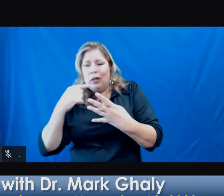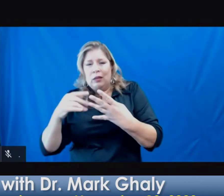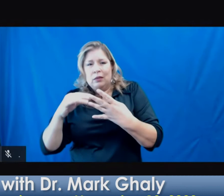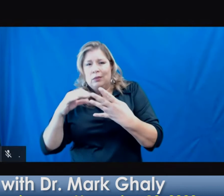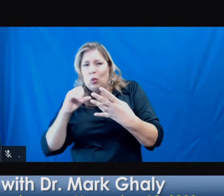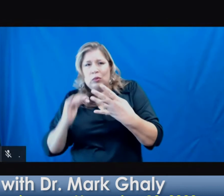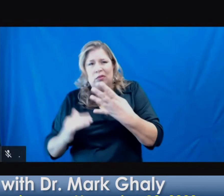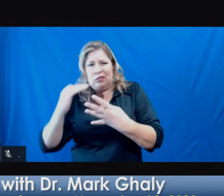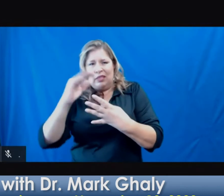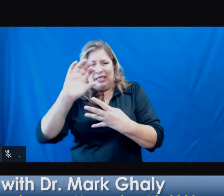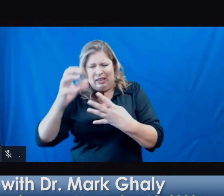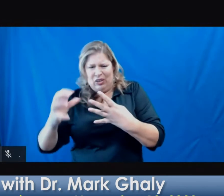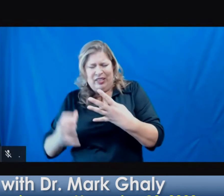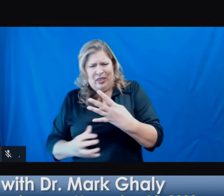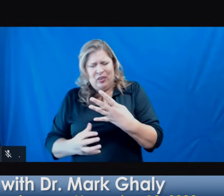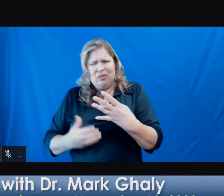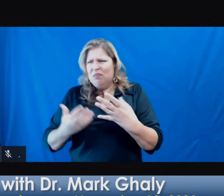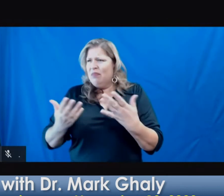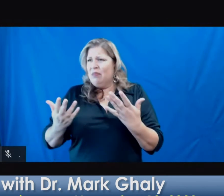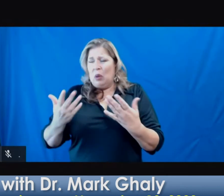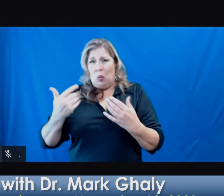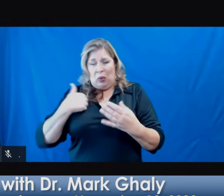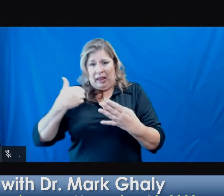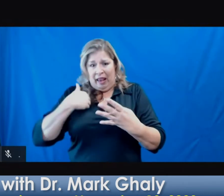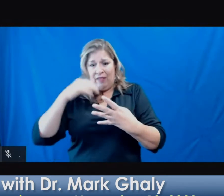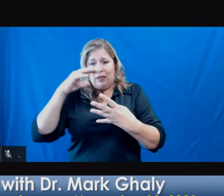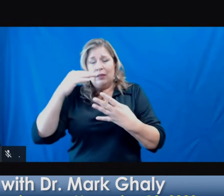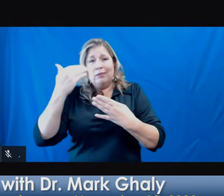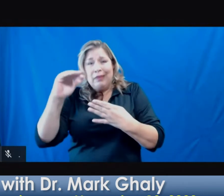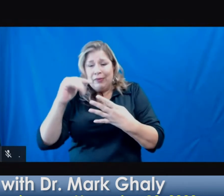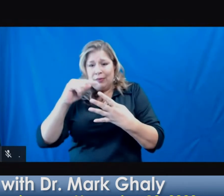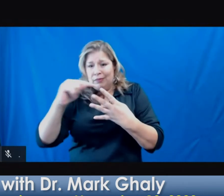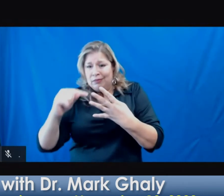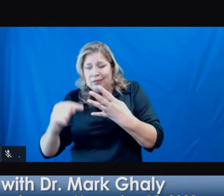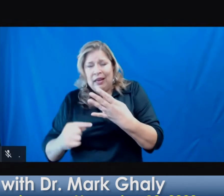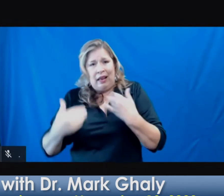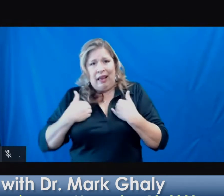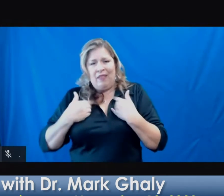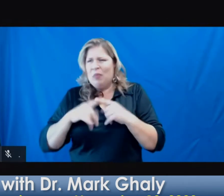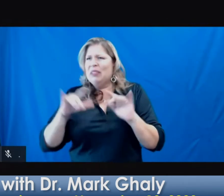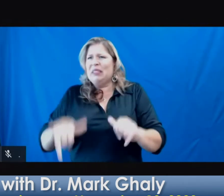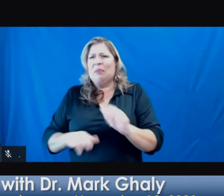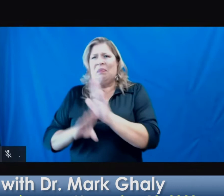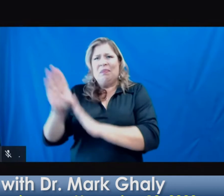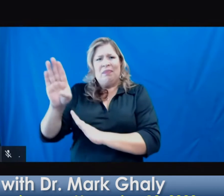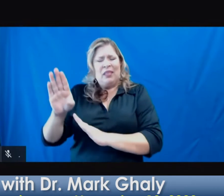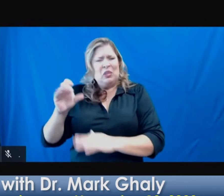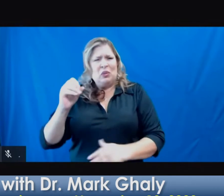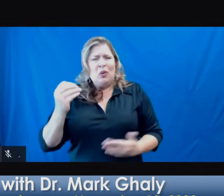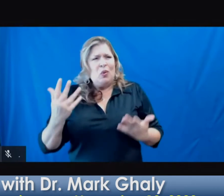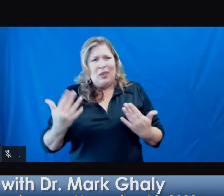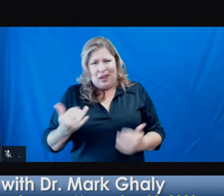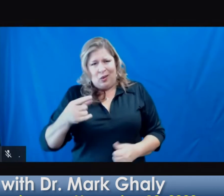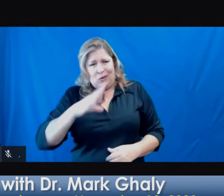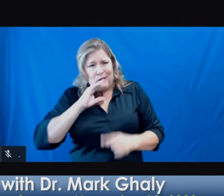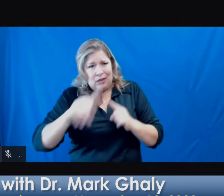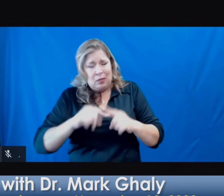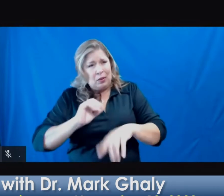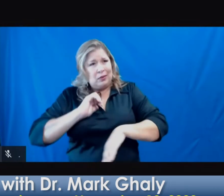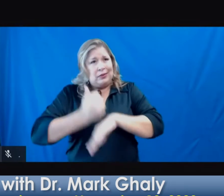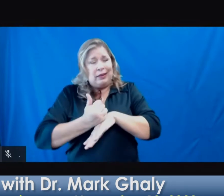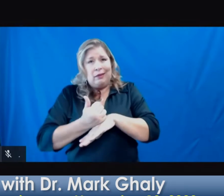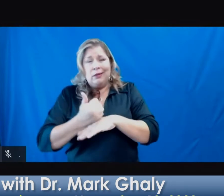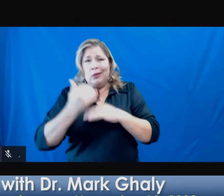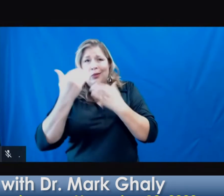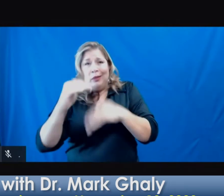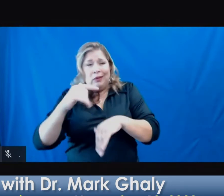curve? Is there scientific evidence that nighttime curfews like this one have proven effective in slowing the spread of COVID?